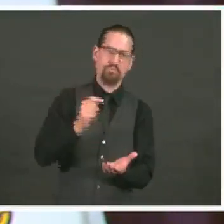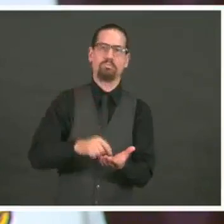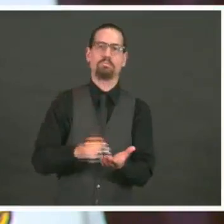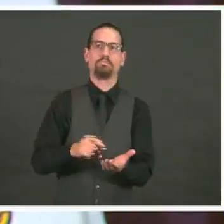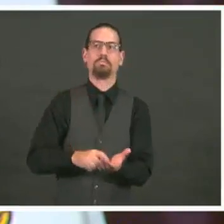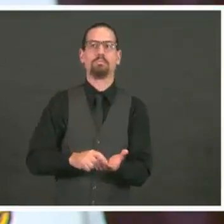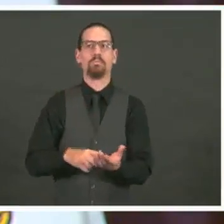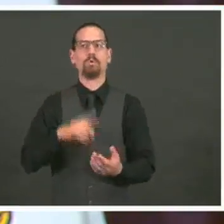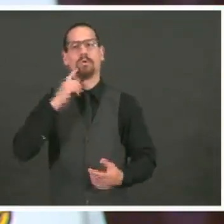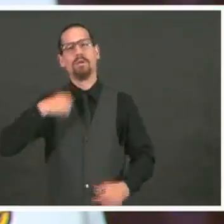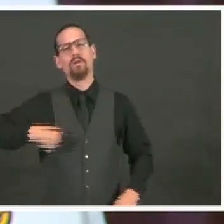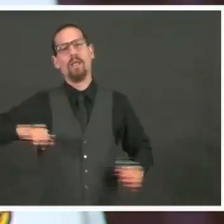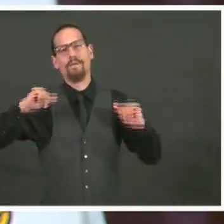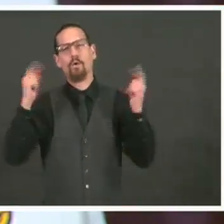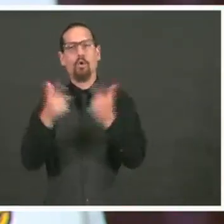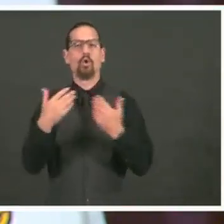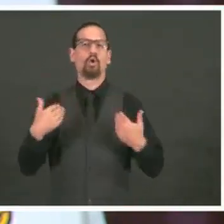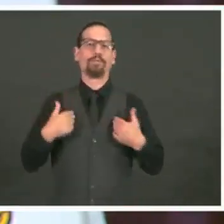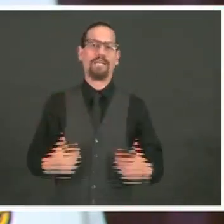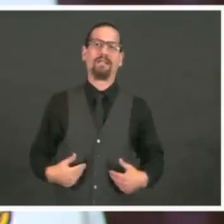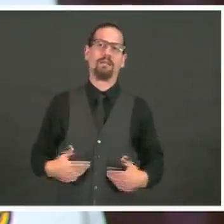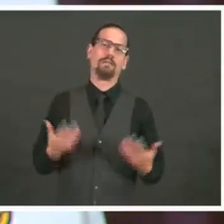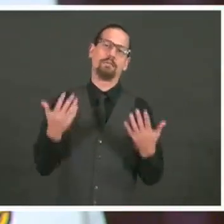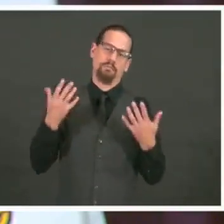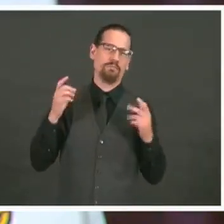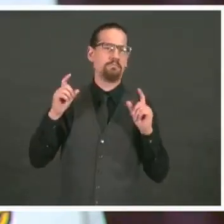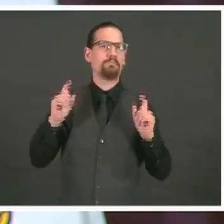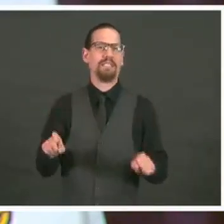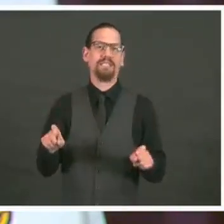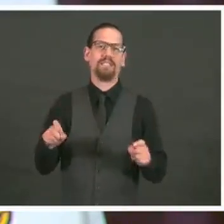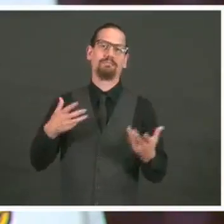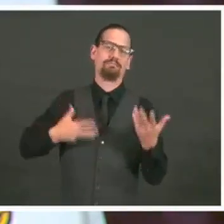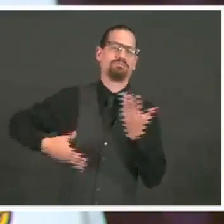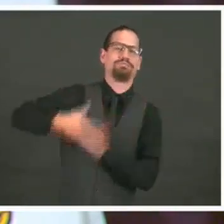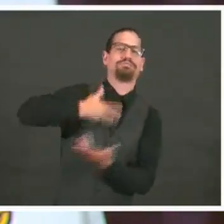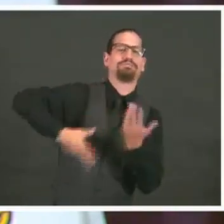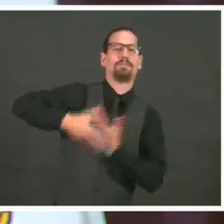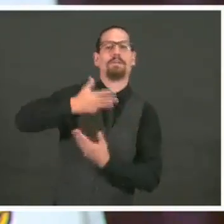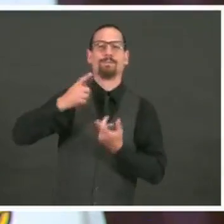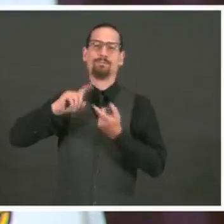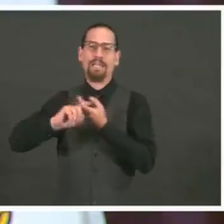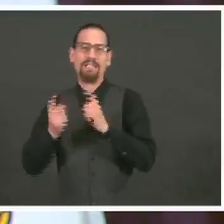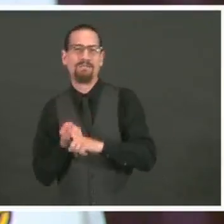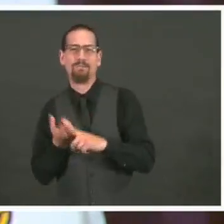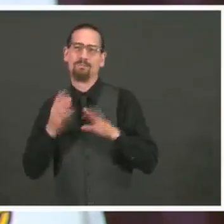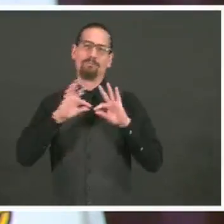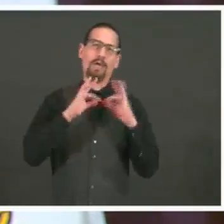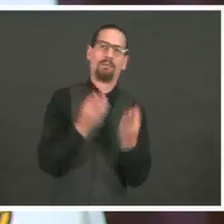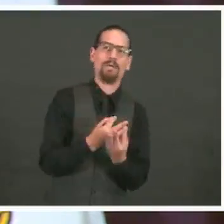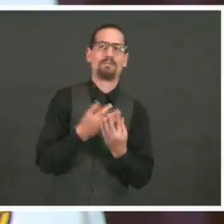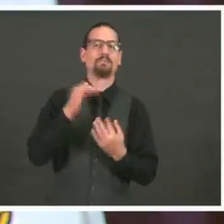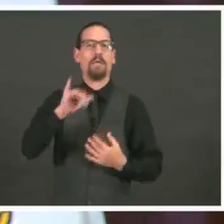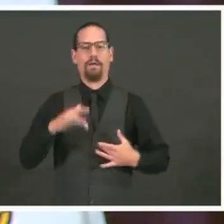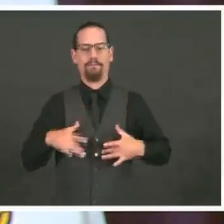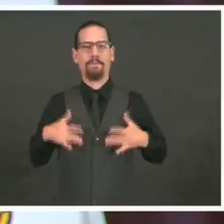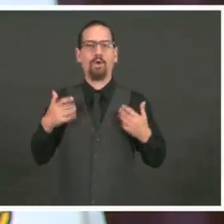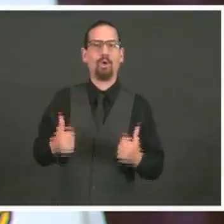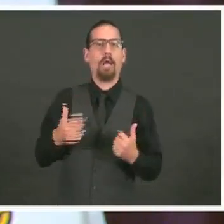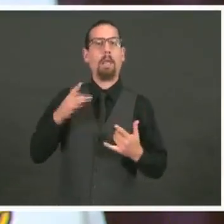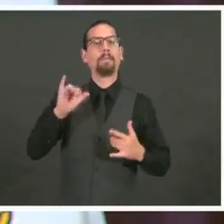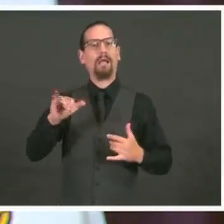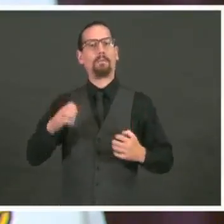important part of maintaining a strong emotional well-being, particularly through challenging times like what we're